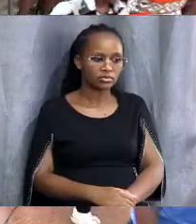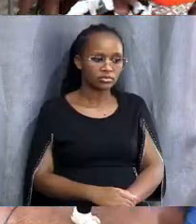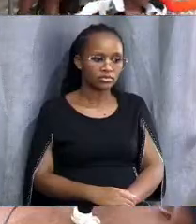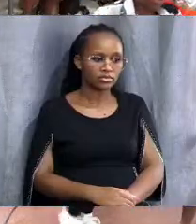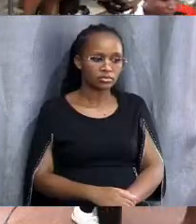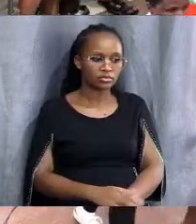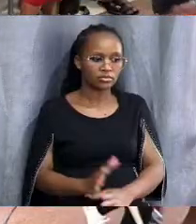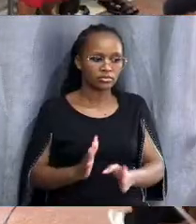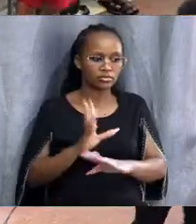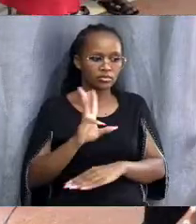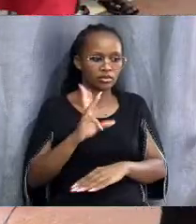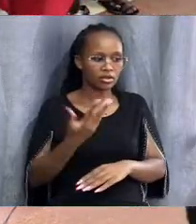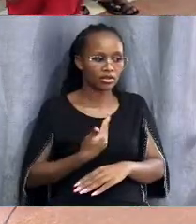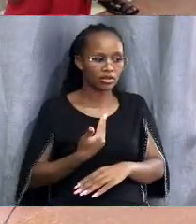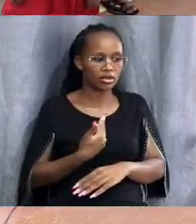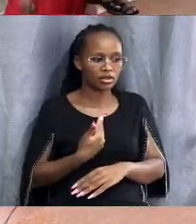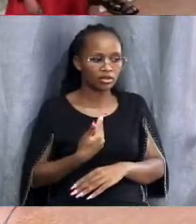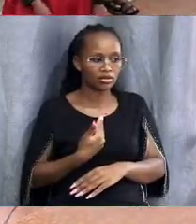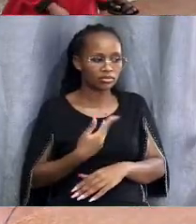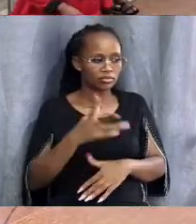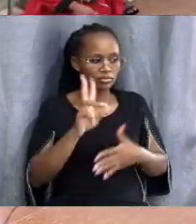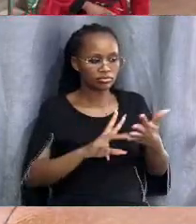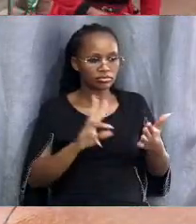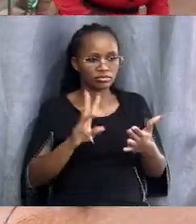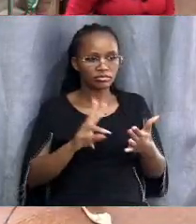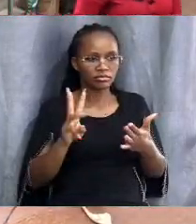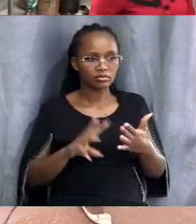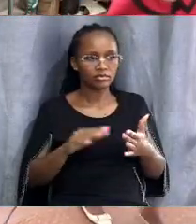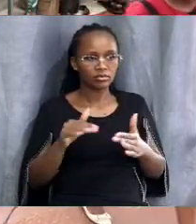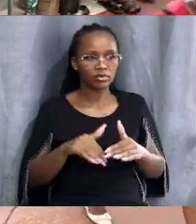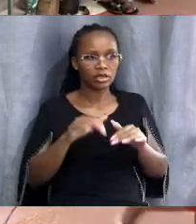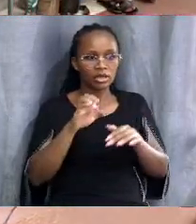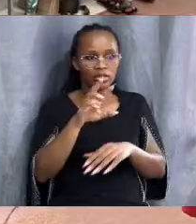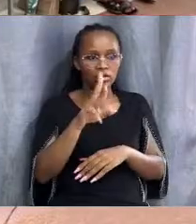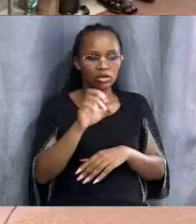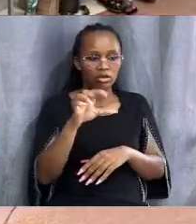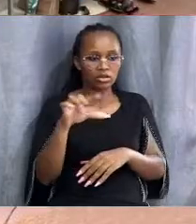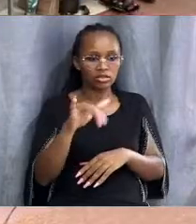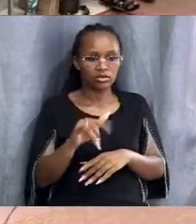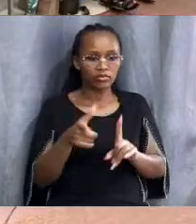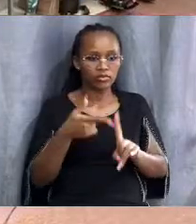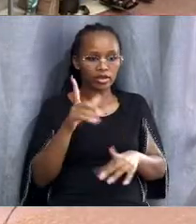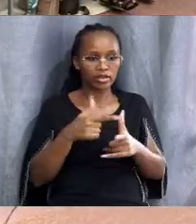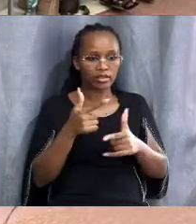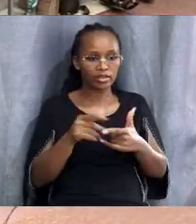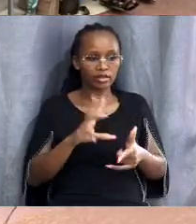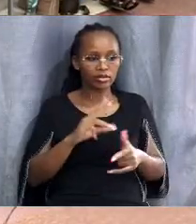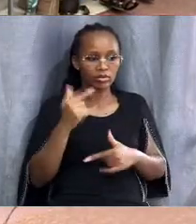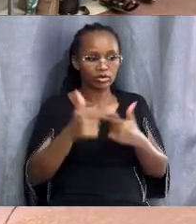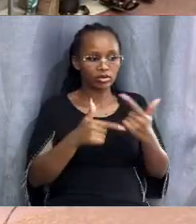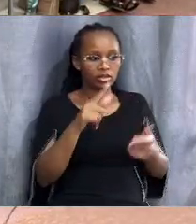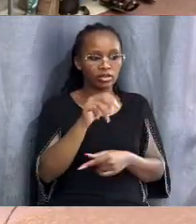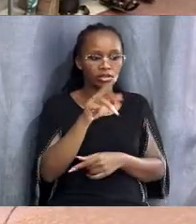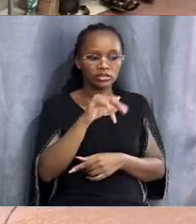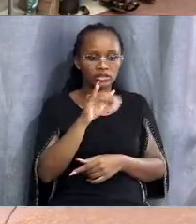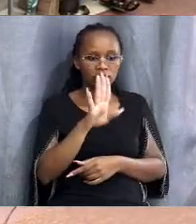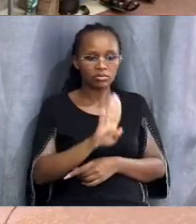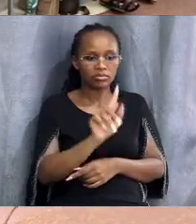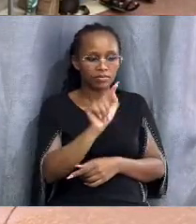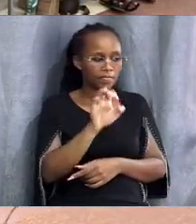And thereafter we tutasoma, tutaenda vile eulogy kwanza, then tuendelee na